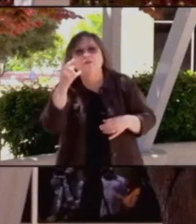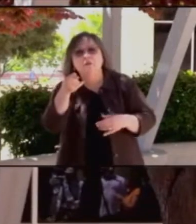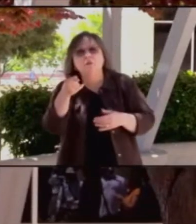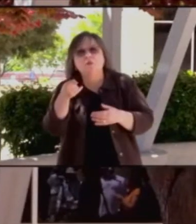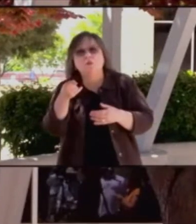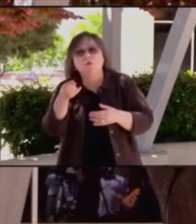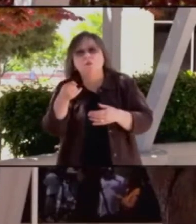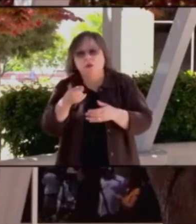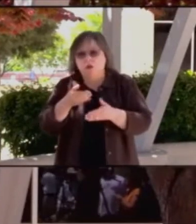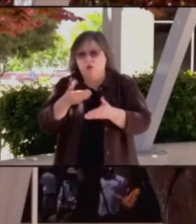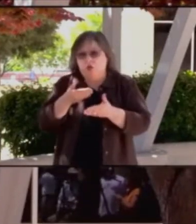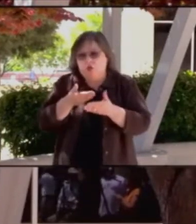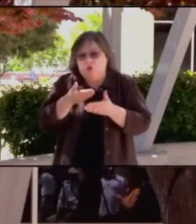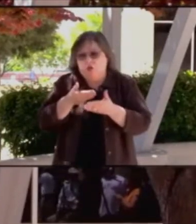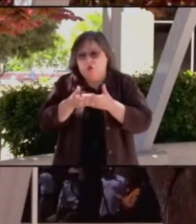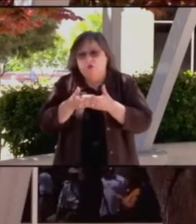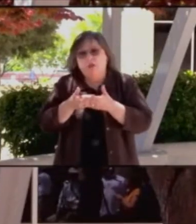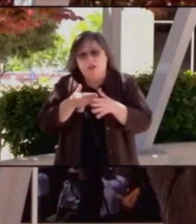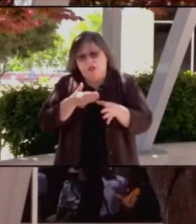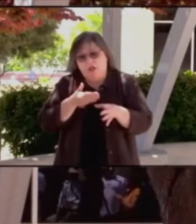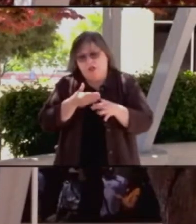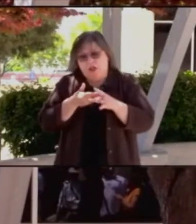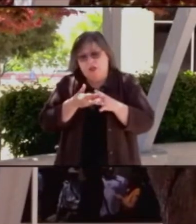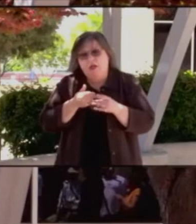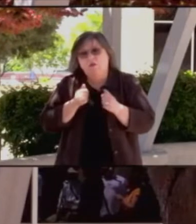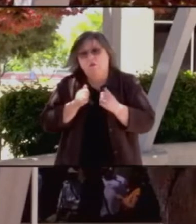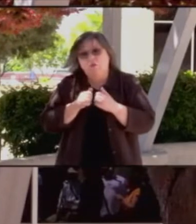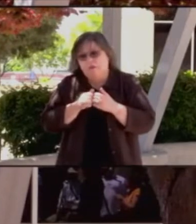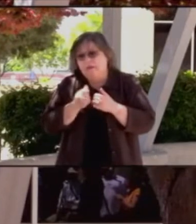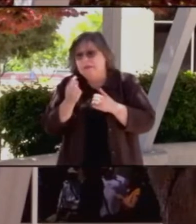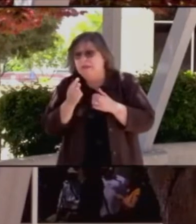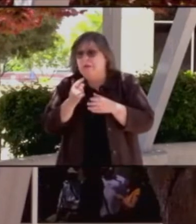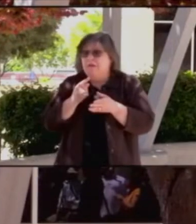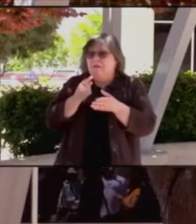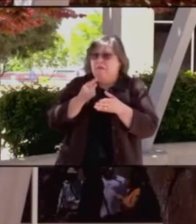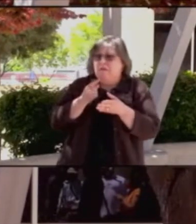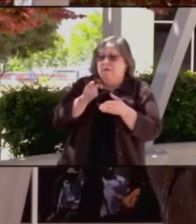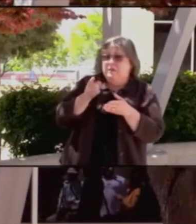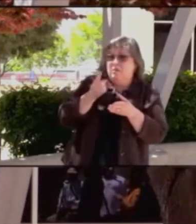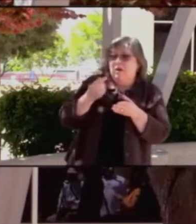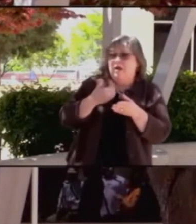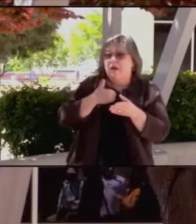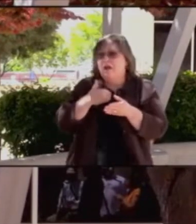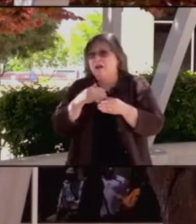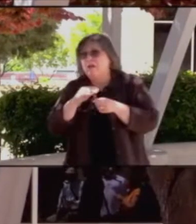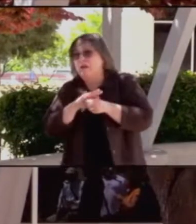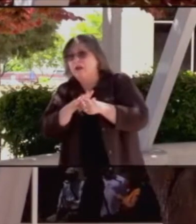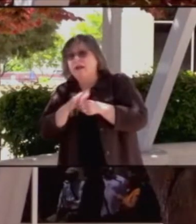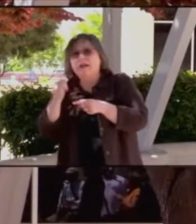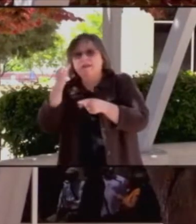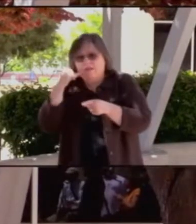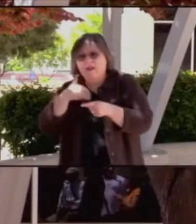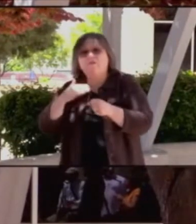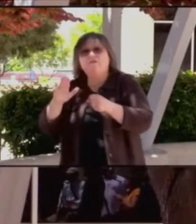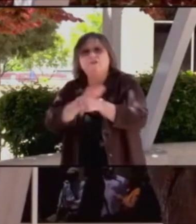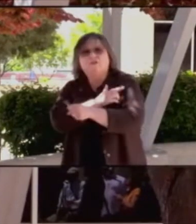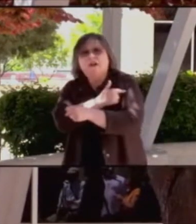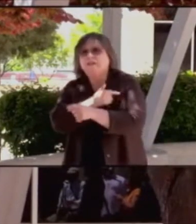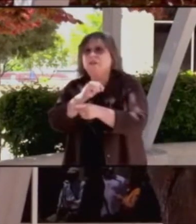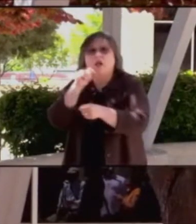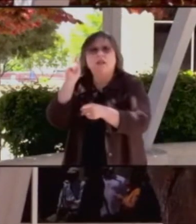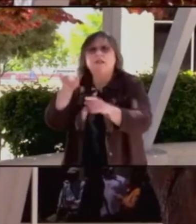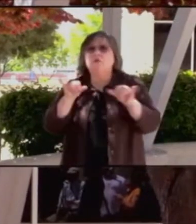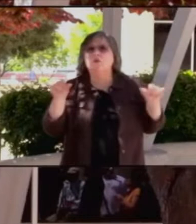to a case, you do not need to quarantine if you're fully vaccinated. You do need to quarantine if you are not fully